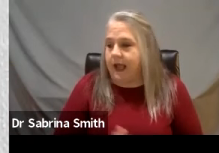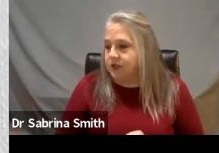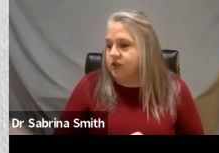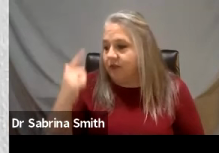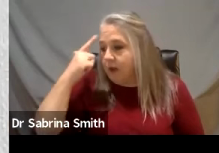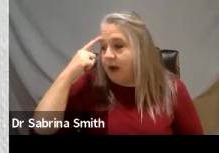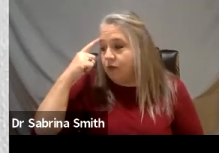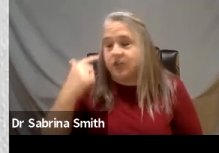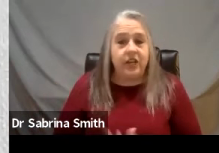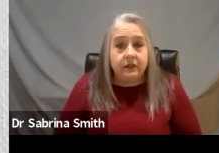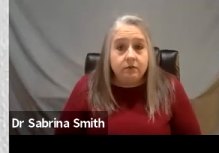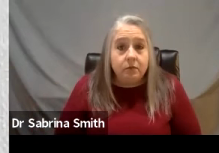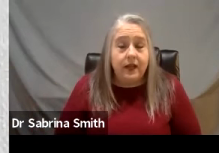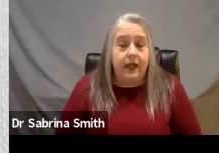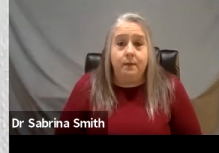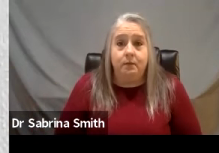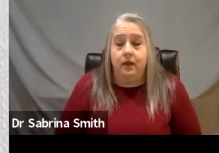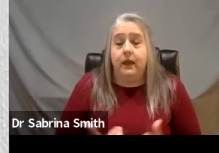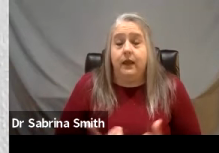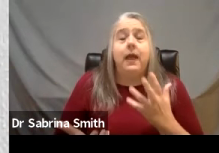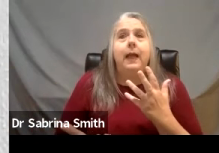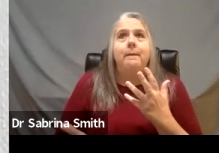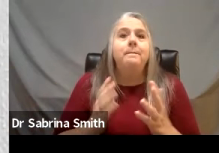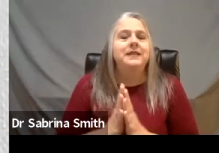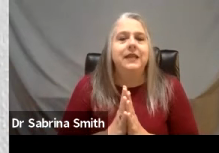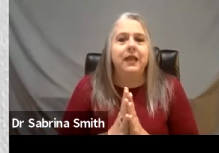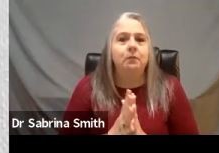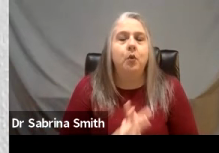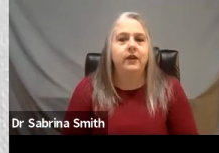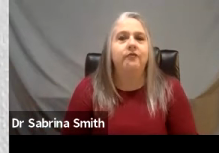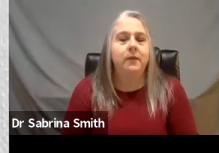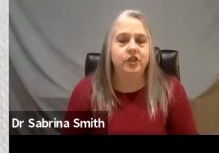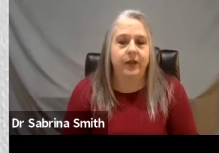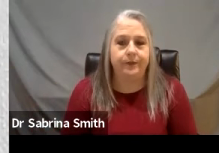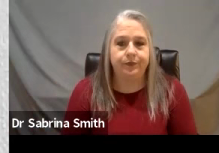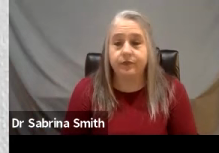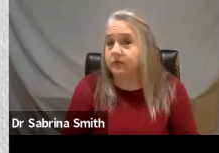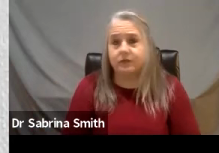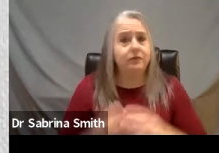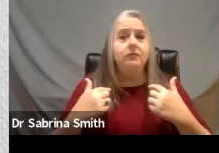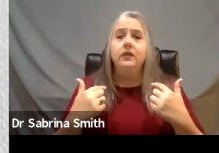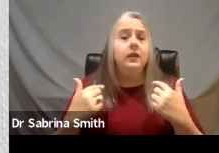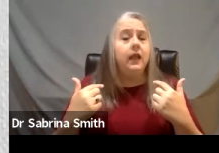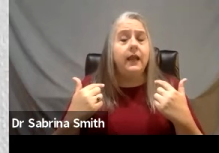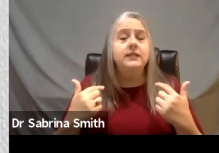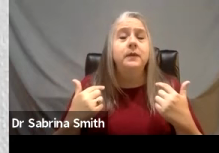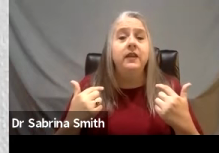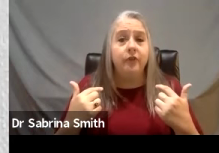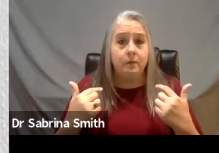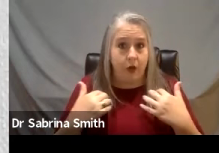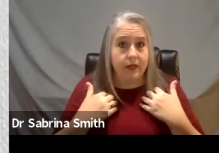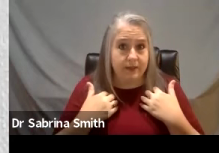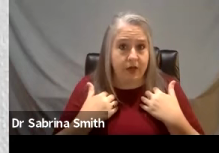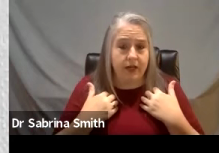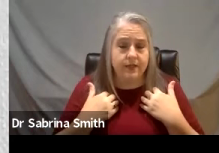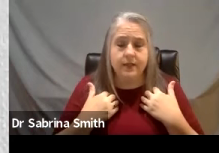And ask yourself, am I rushing? And am I missing important information? And I speak from